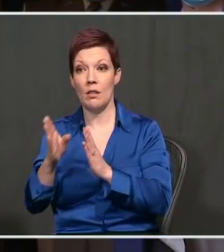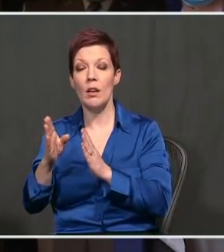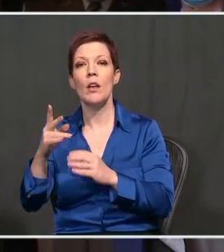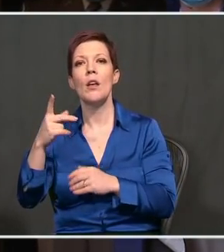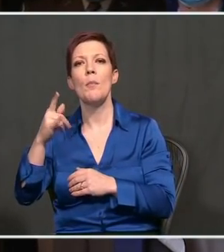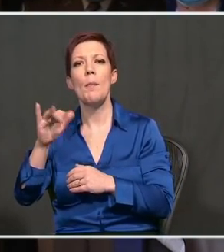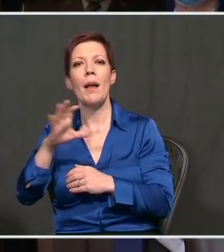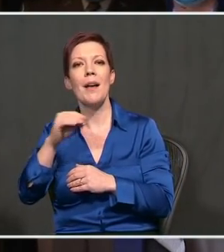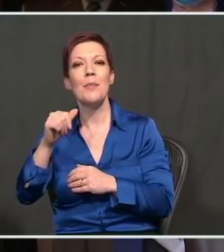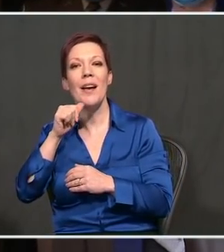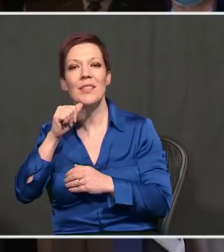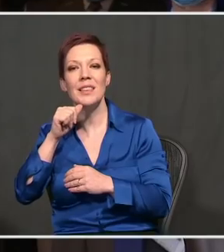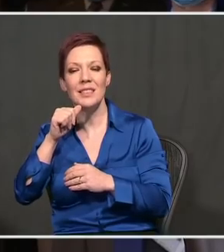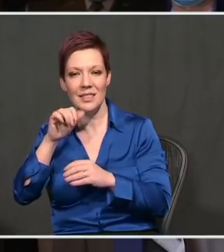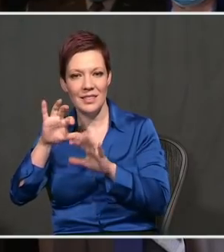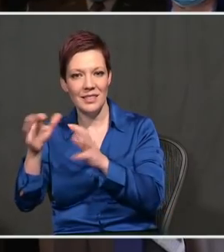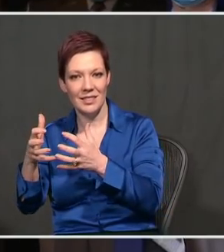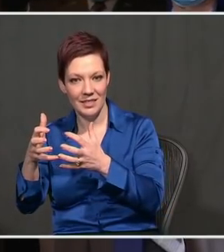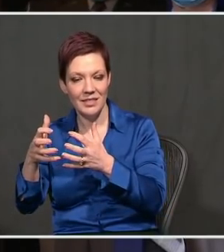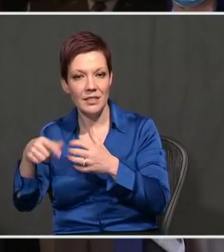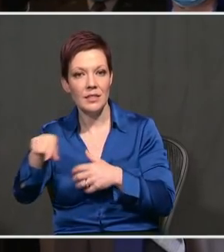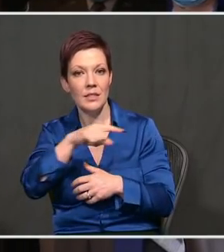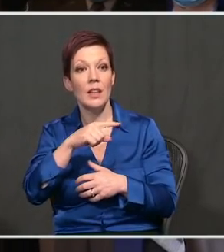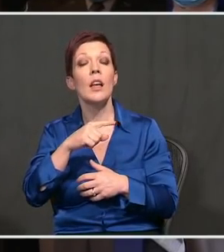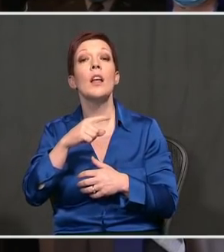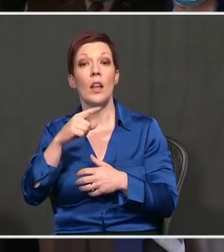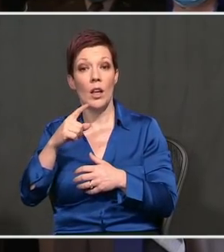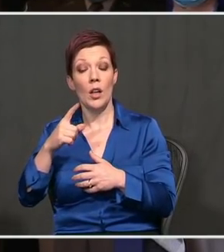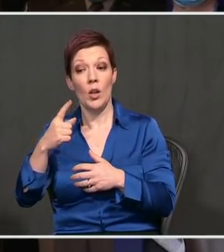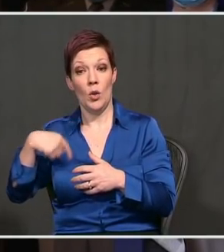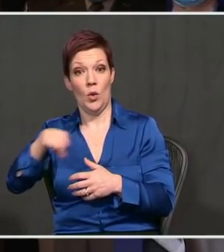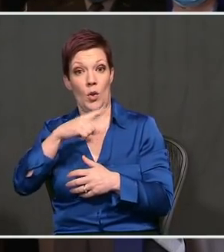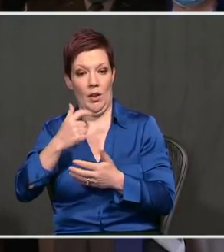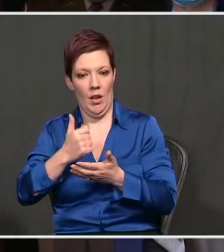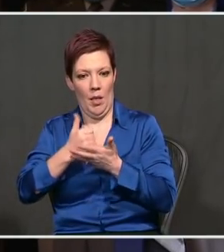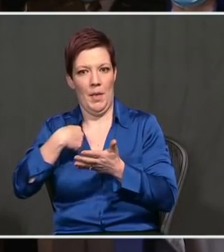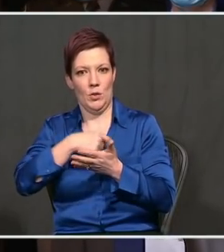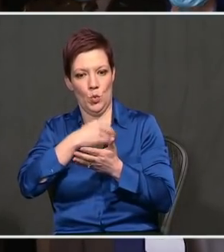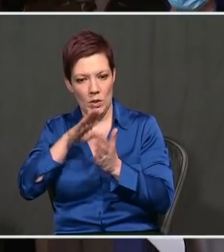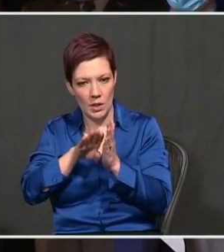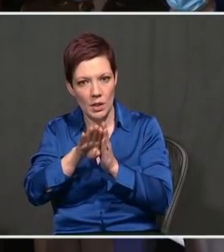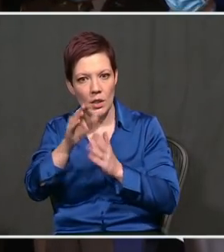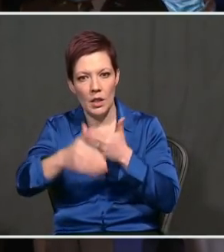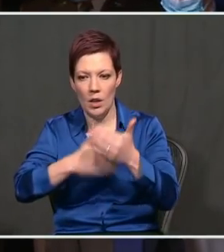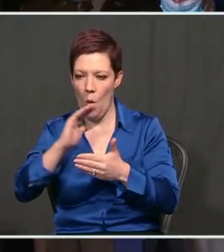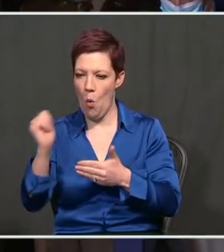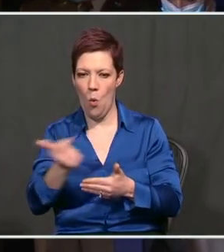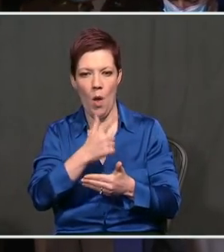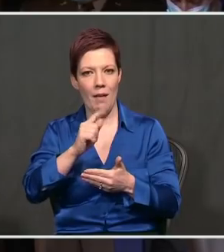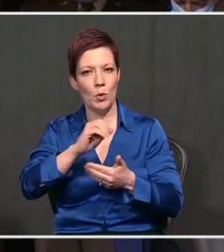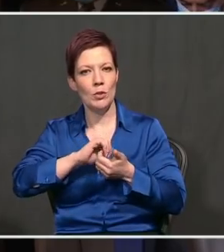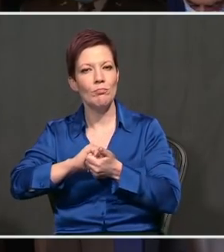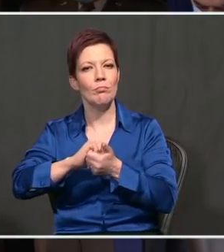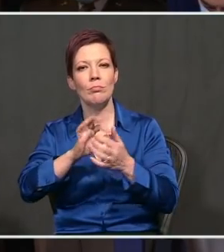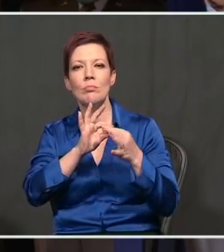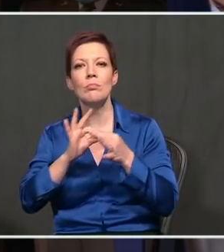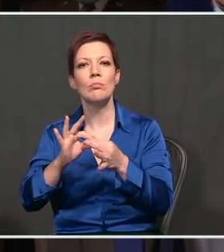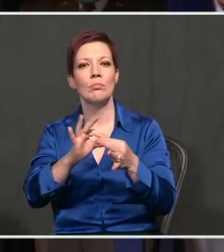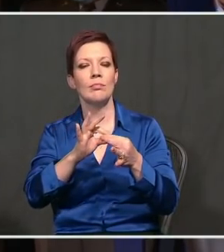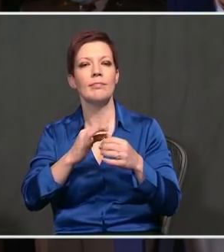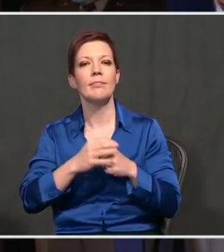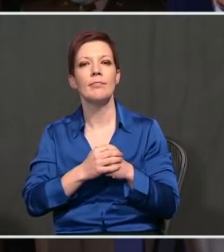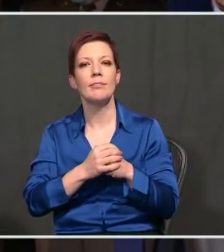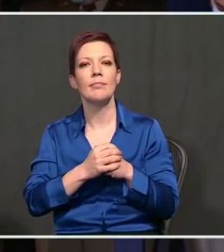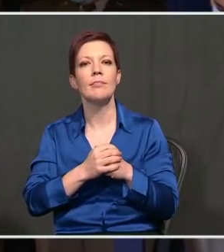The federal government is enabling success, but we would not be here today if not for the set of collaborative partnerships. You will gain